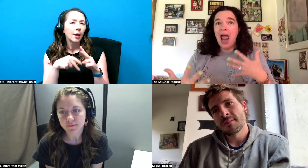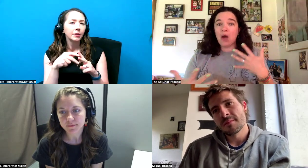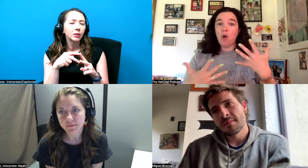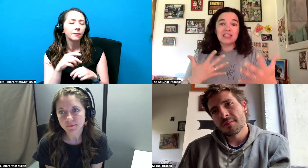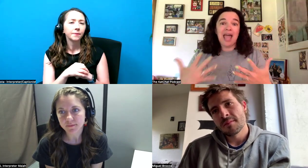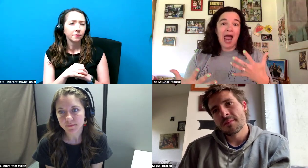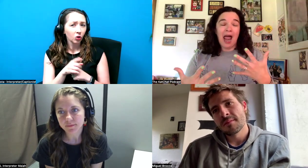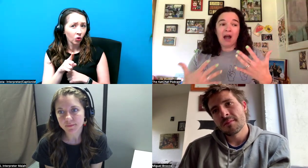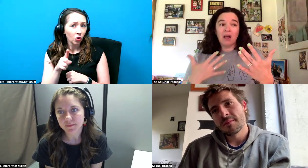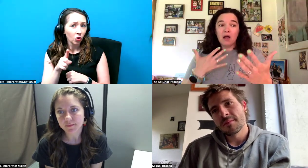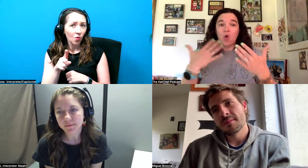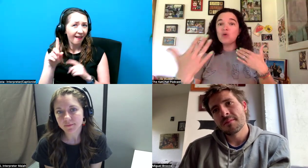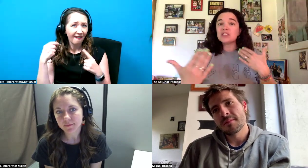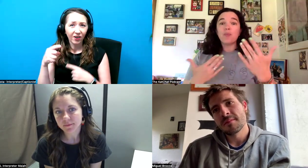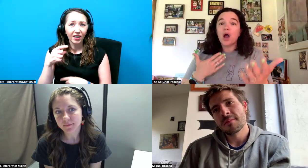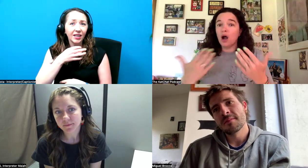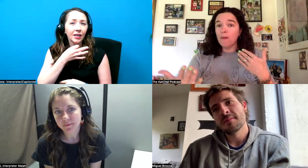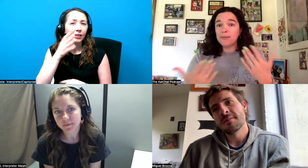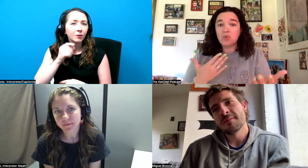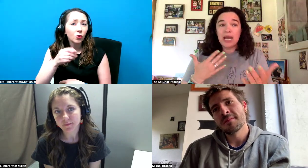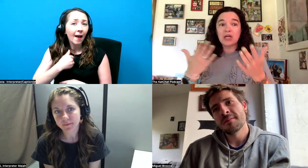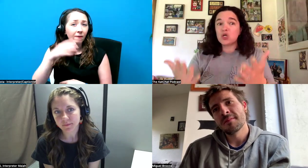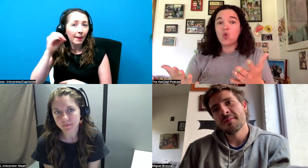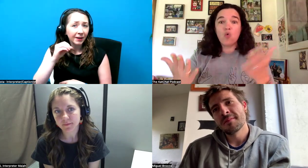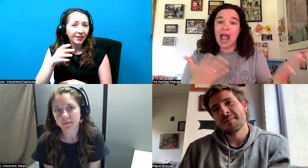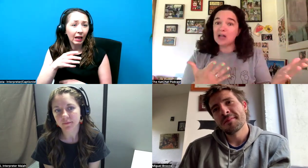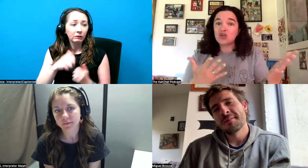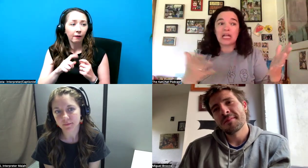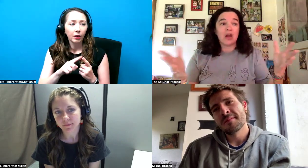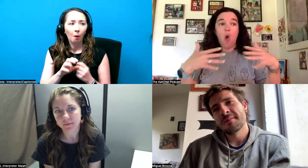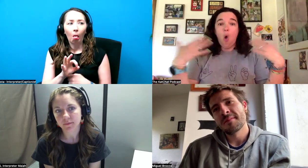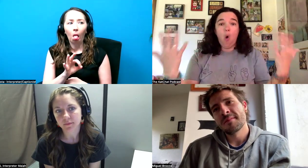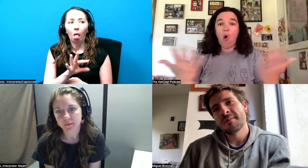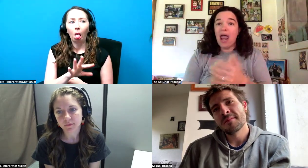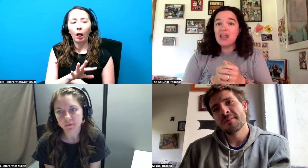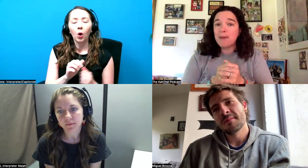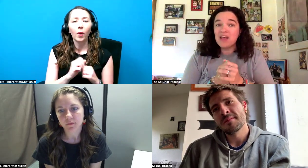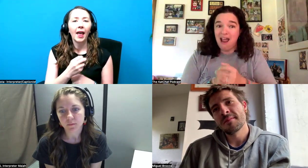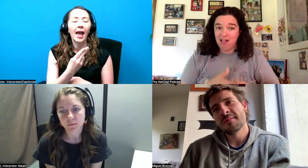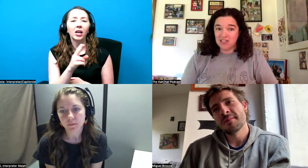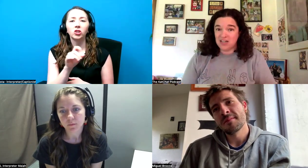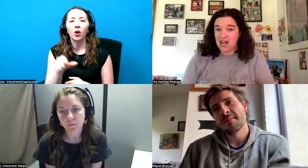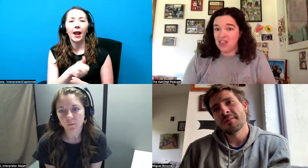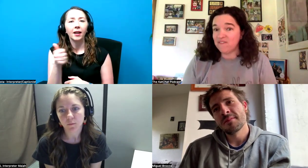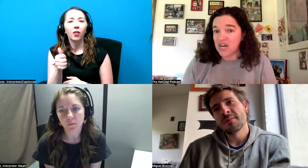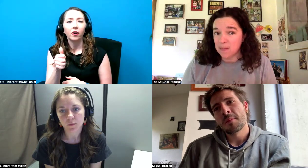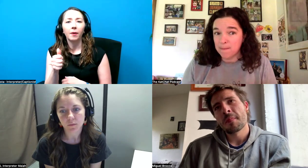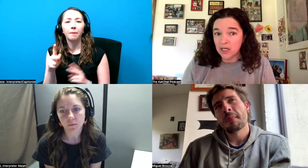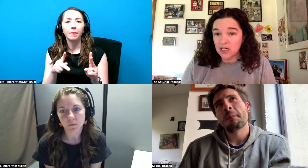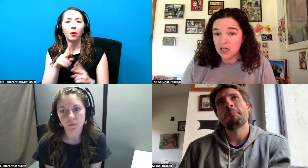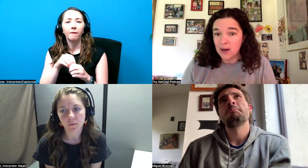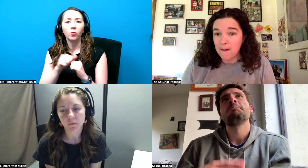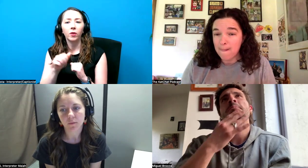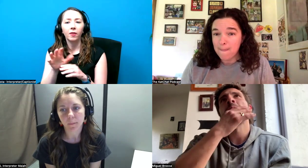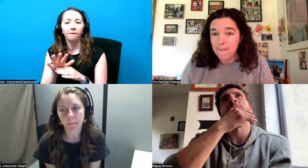opinion, and was that difficult between you and Ashley or anybody else in the